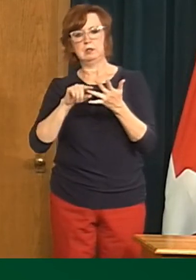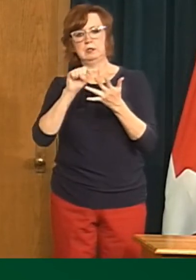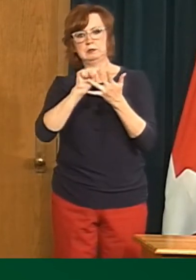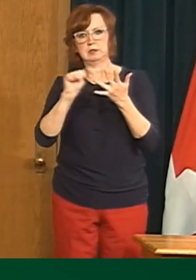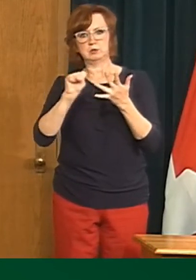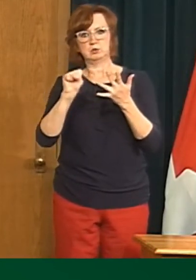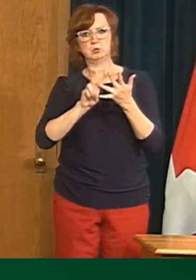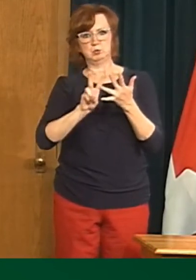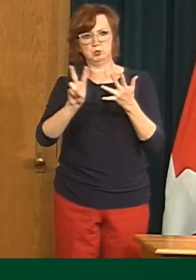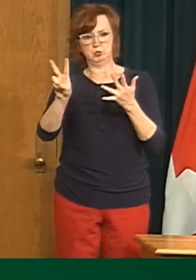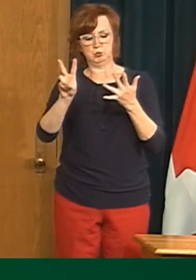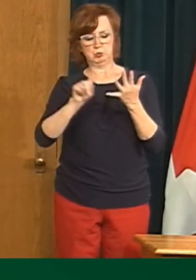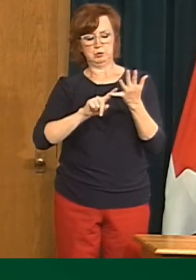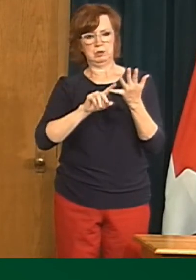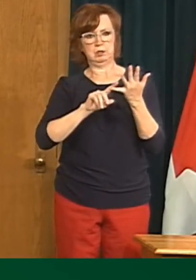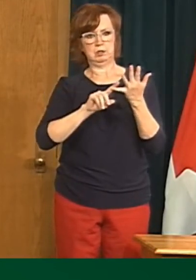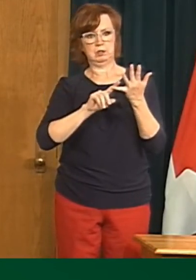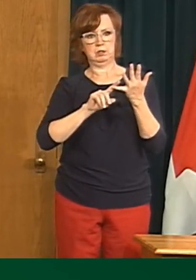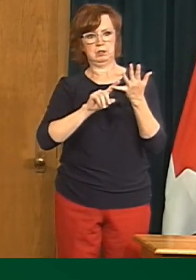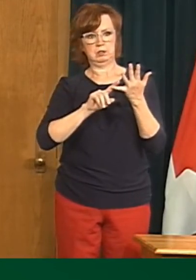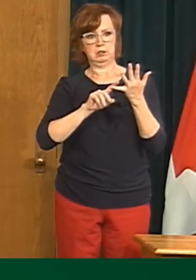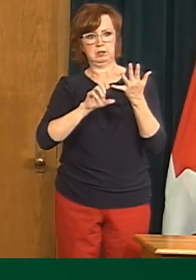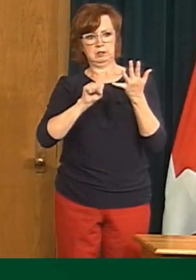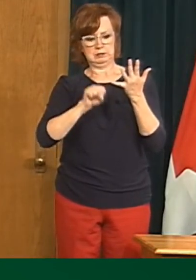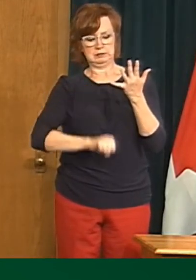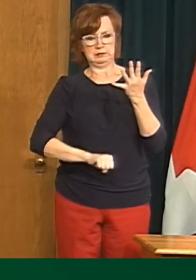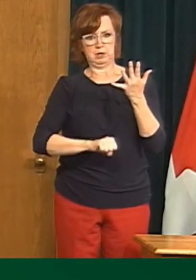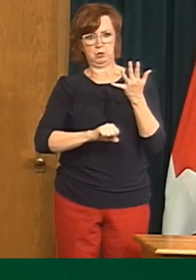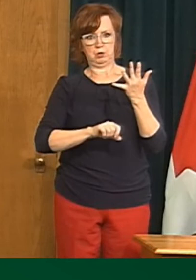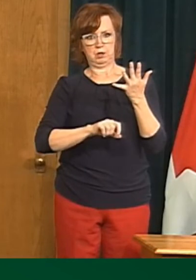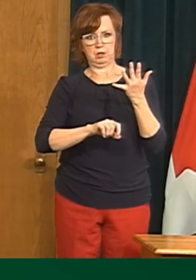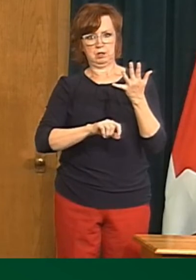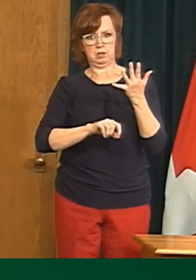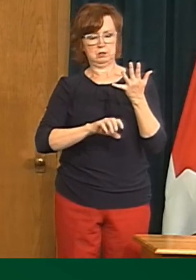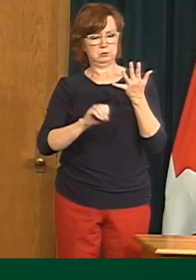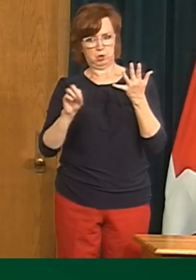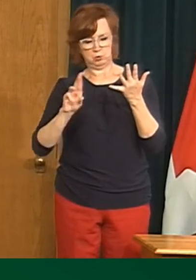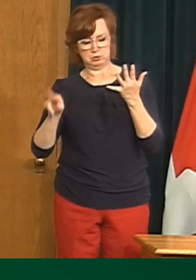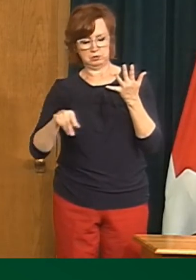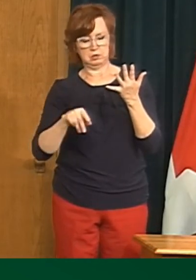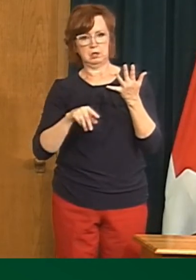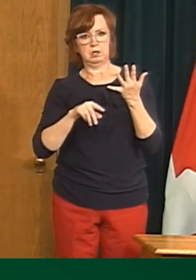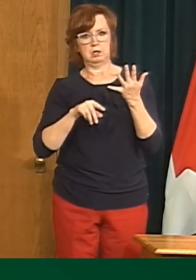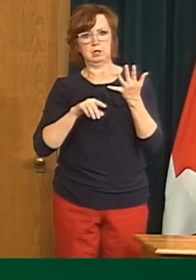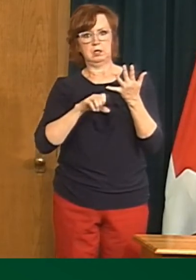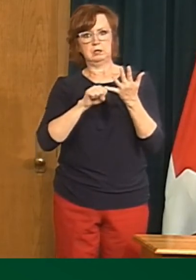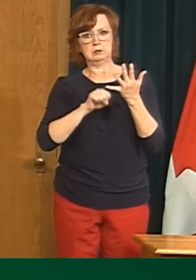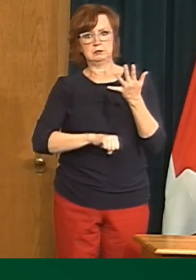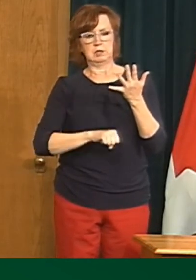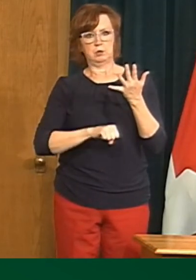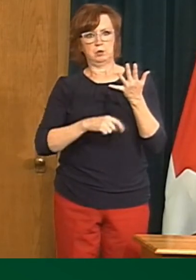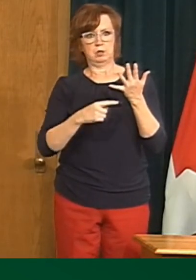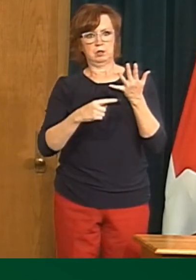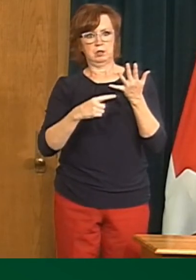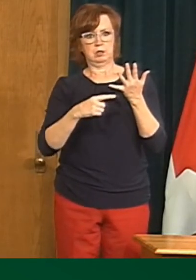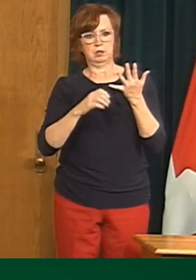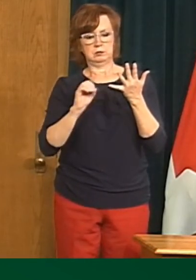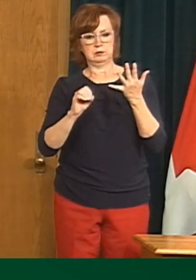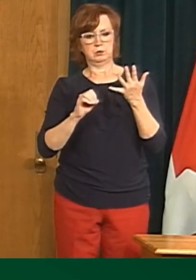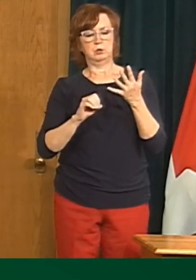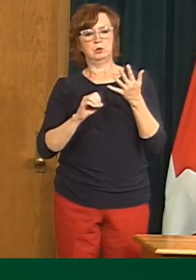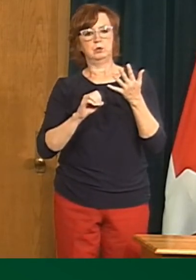in Saskatoon, 0 in the south, excluding Regina, 1 in Regina, for a total of